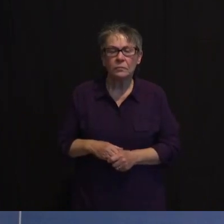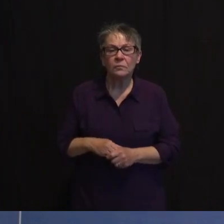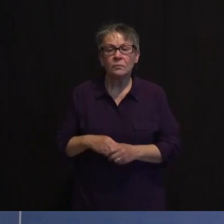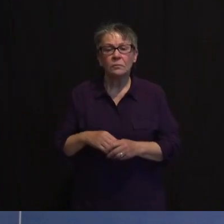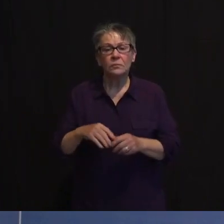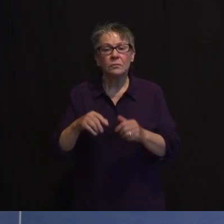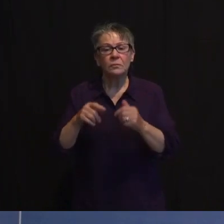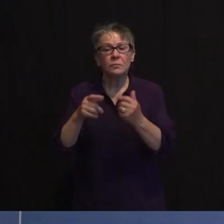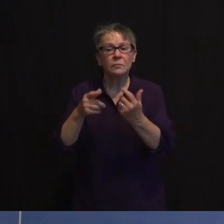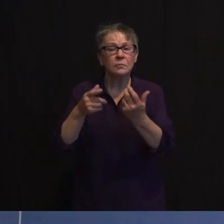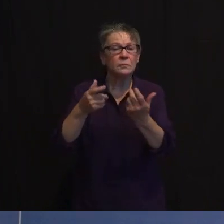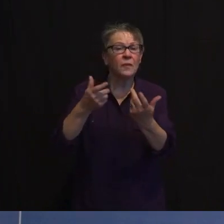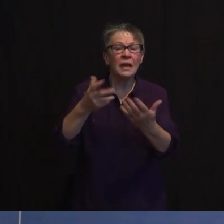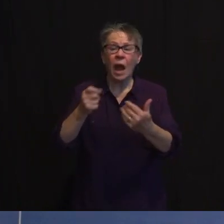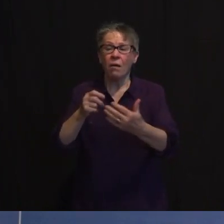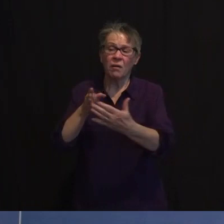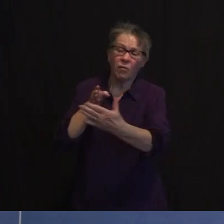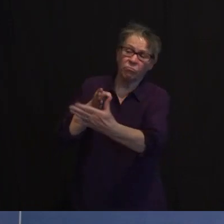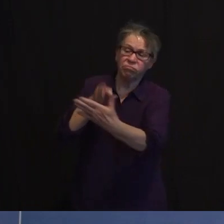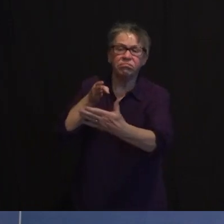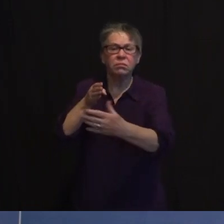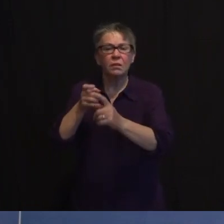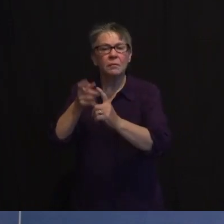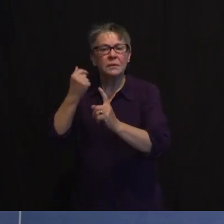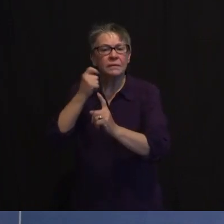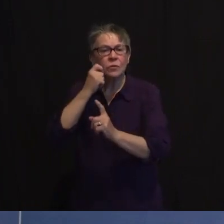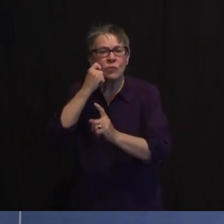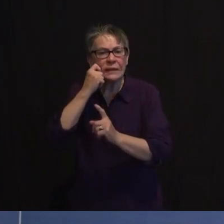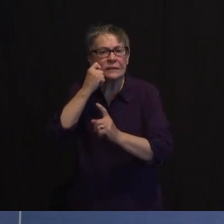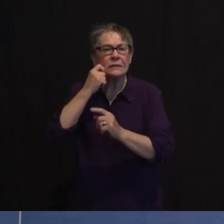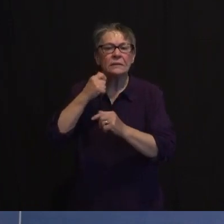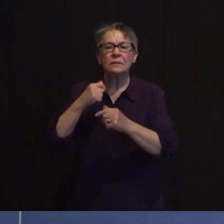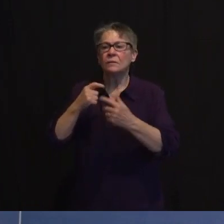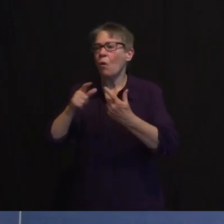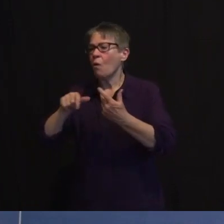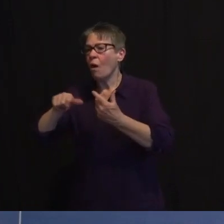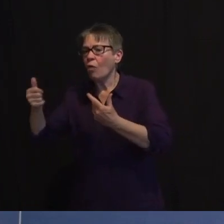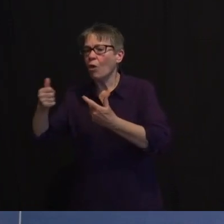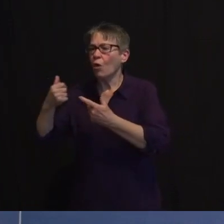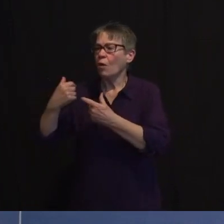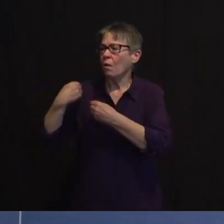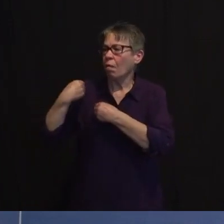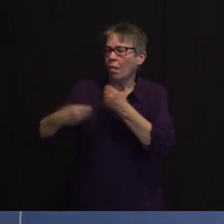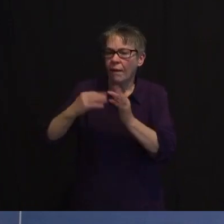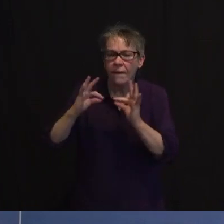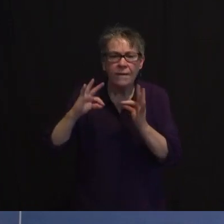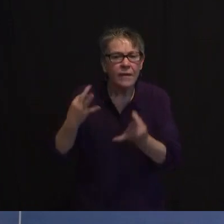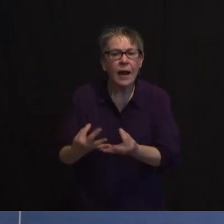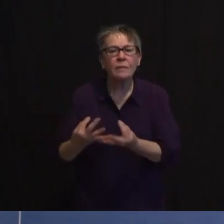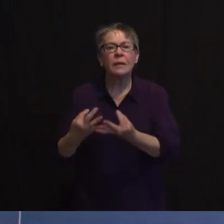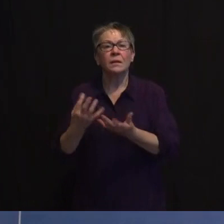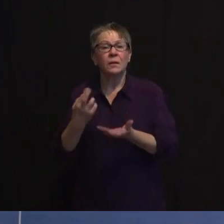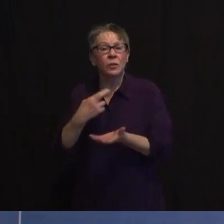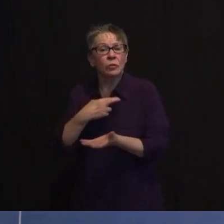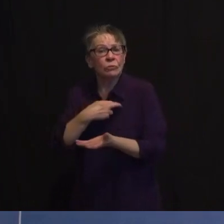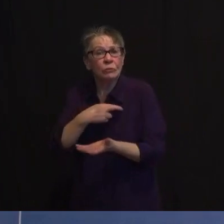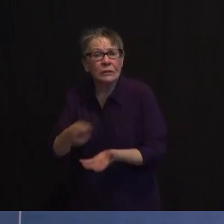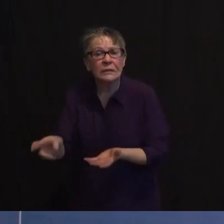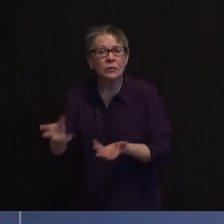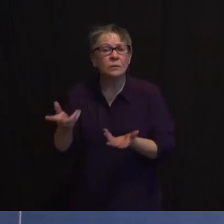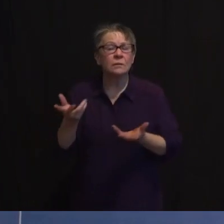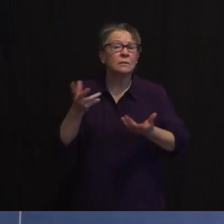nationality, ancestry, marital status, domestic partnership or civil union status, sex, affectional